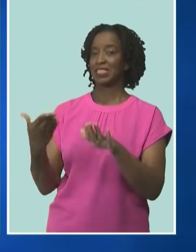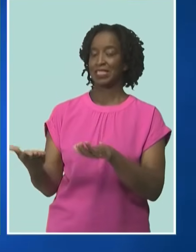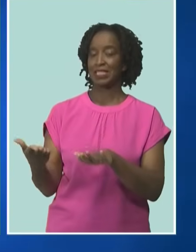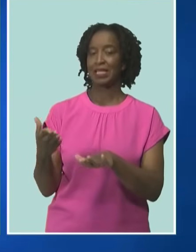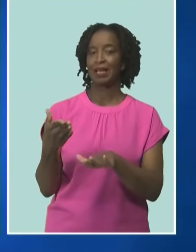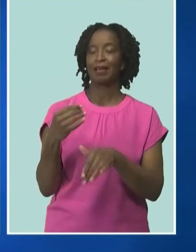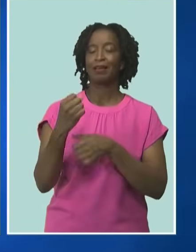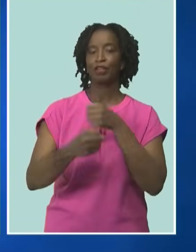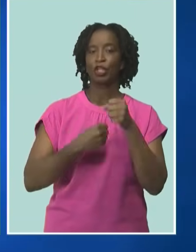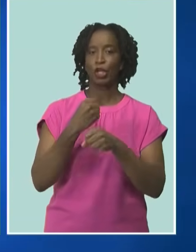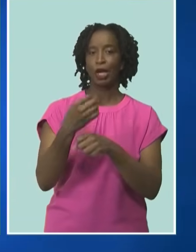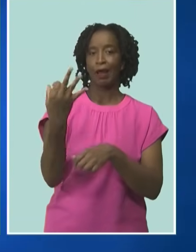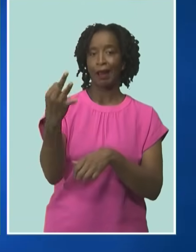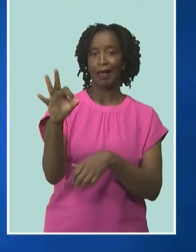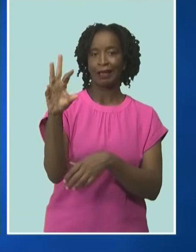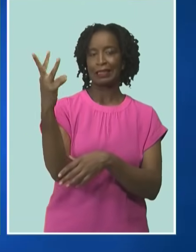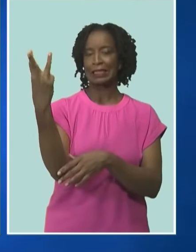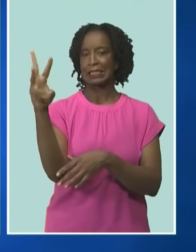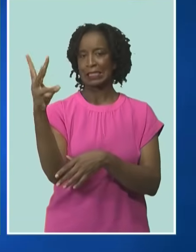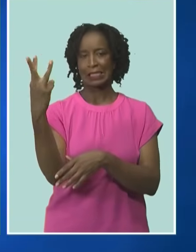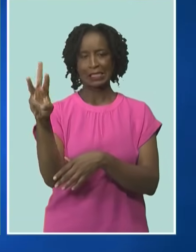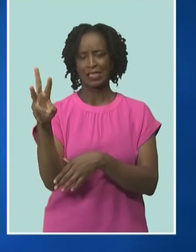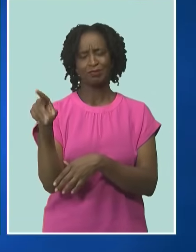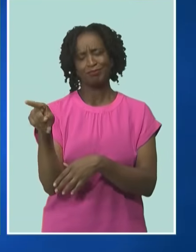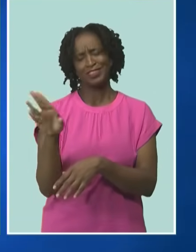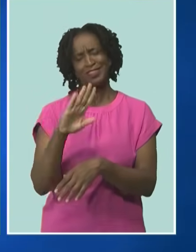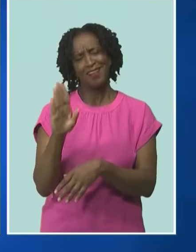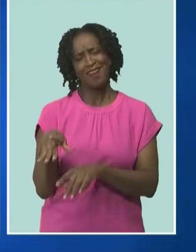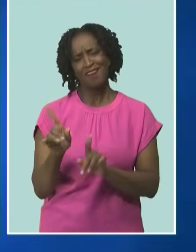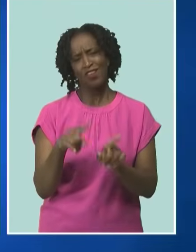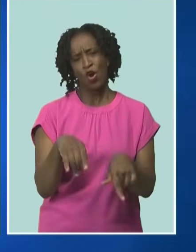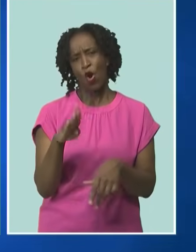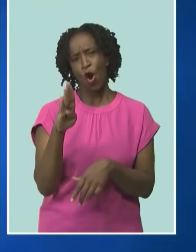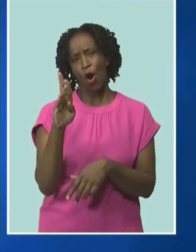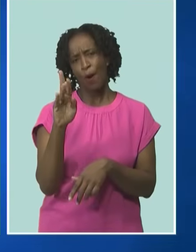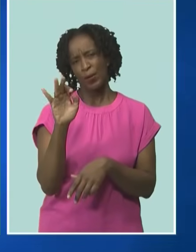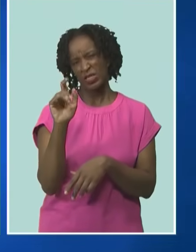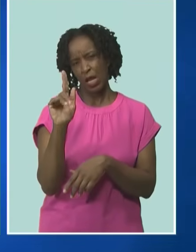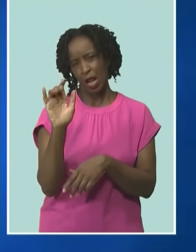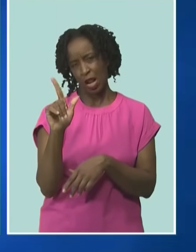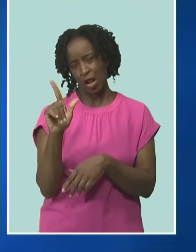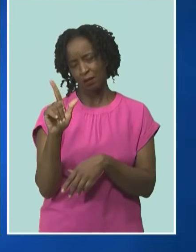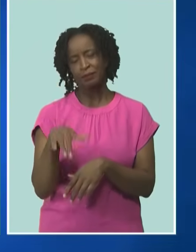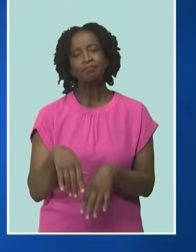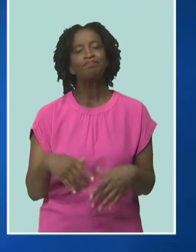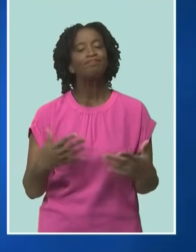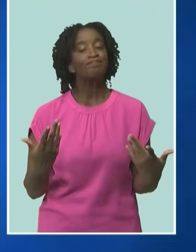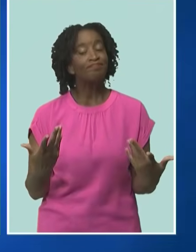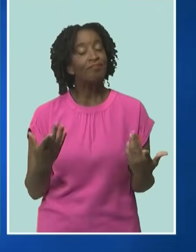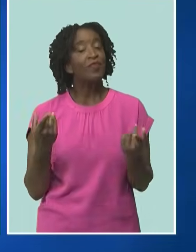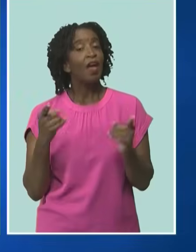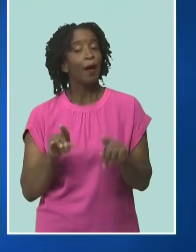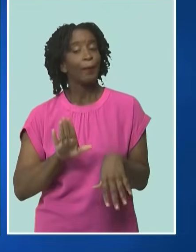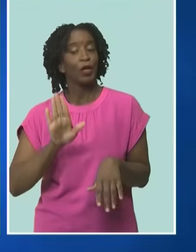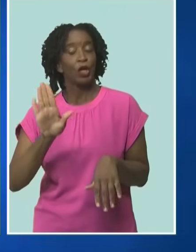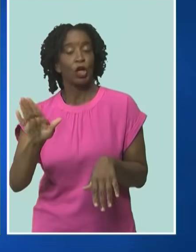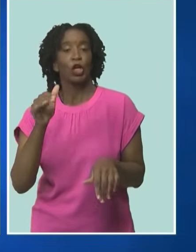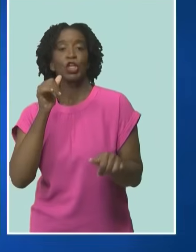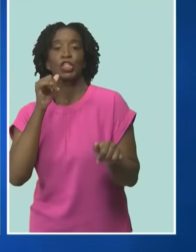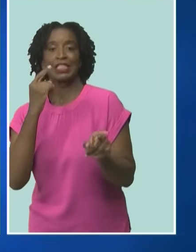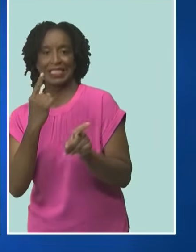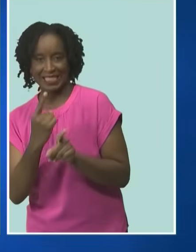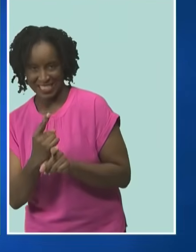1916. But the story is that probably her sister went to Brazil, and she was waiting for a letter from